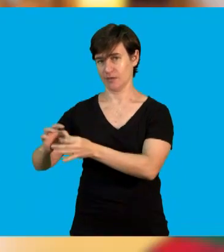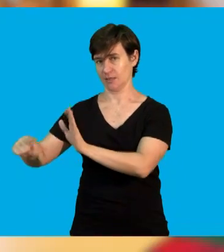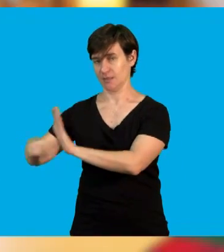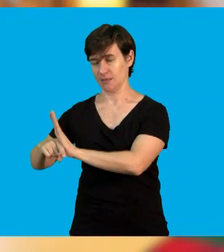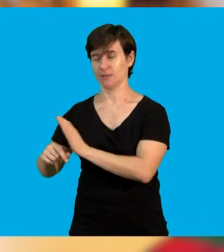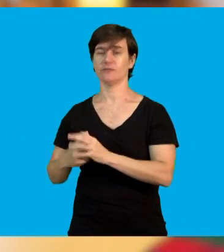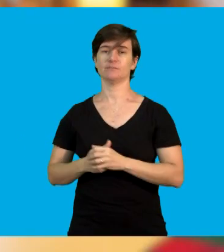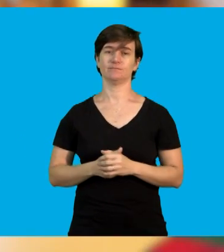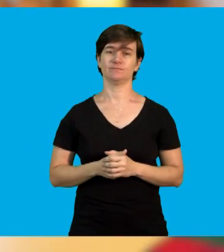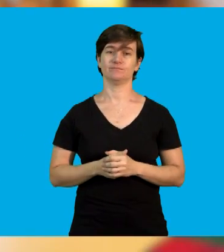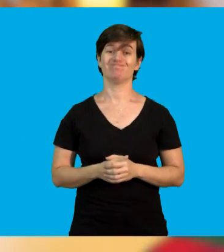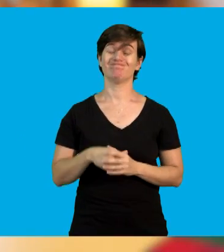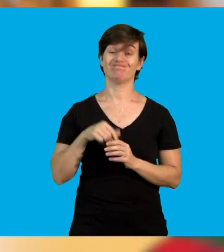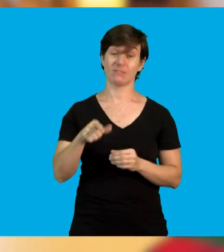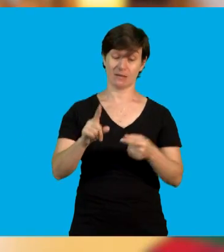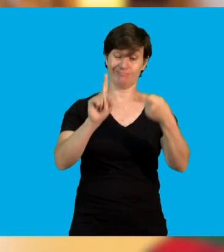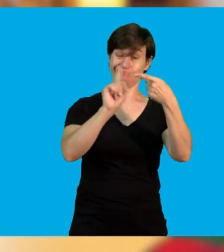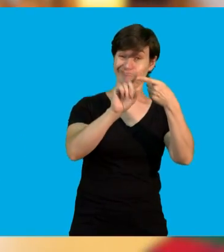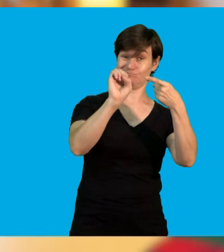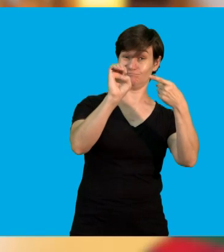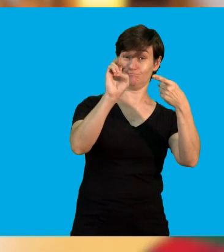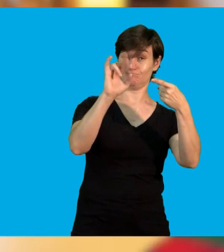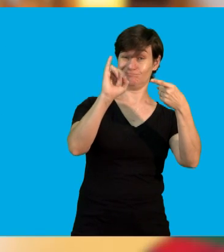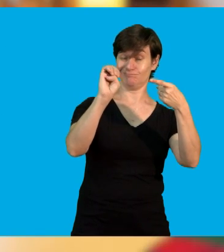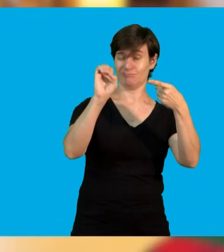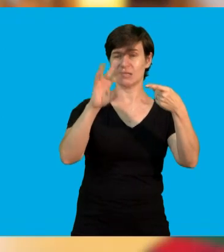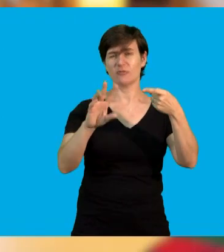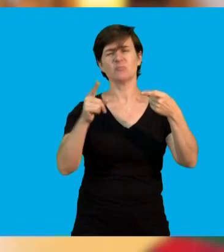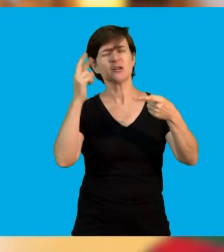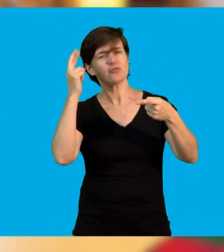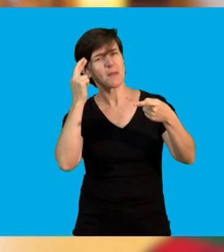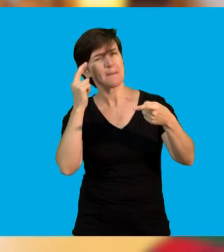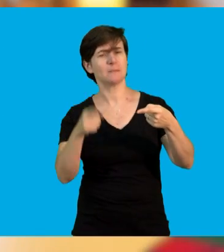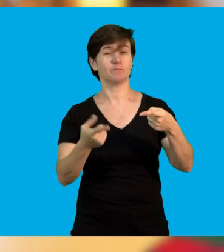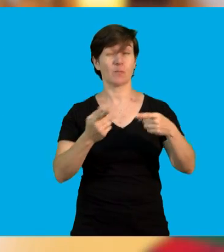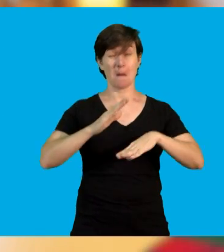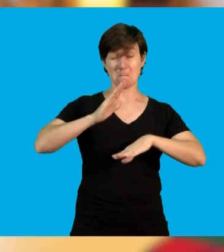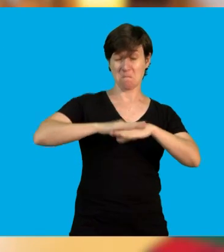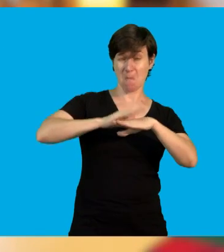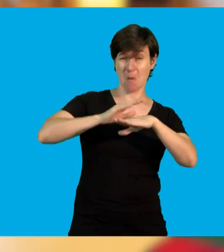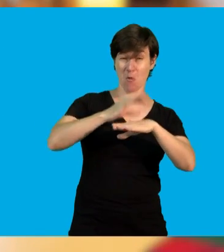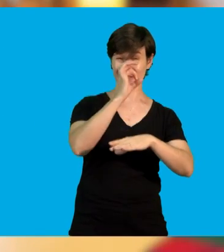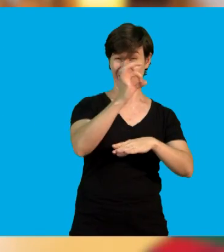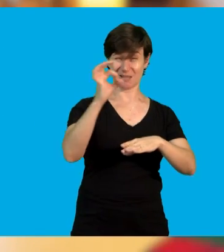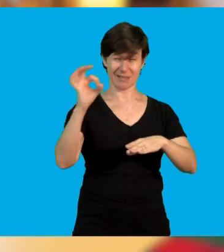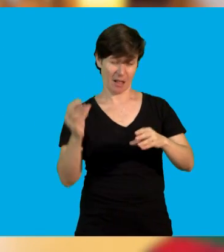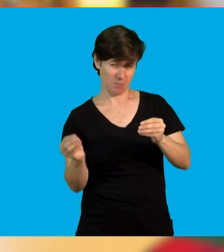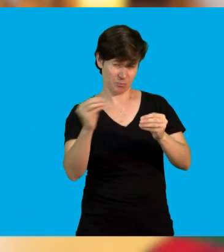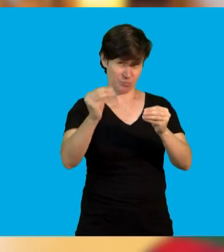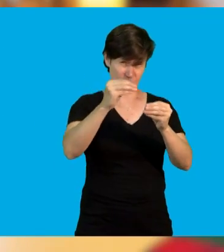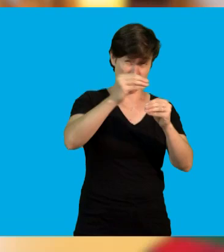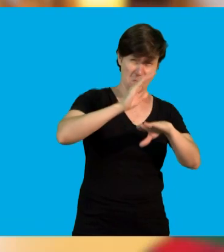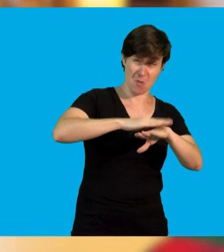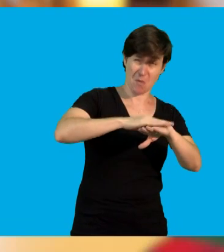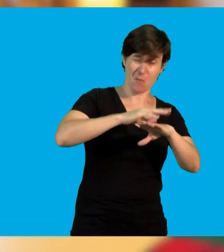negative, again coming from 2 different cells. Then in series again, we need to also remember that the more cells we add in